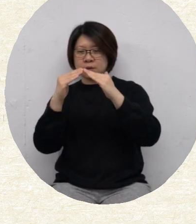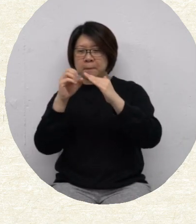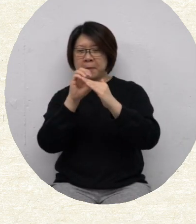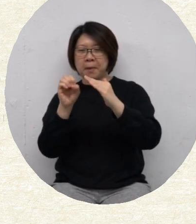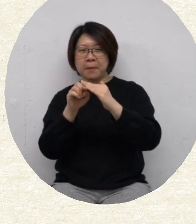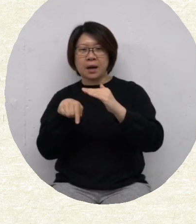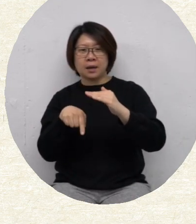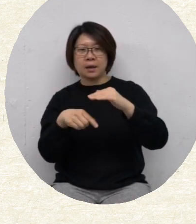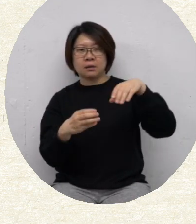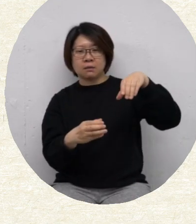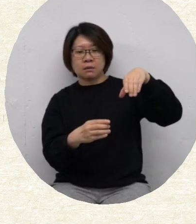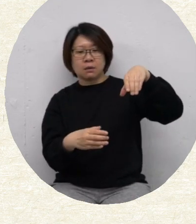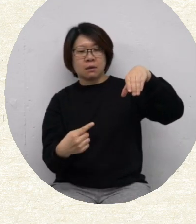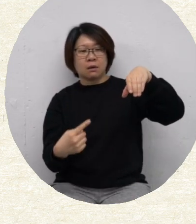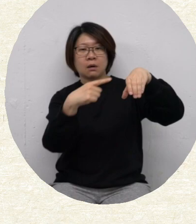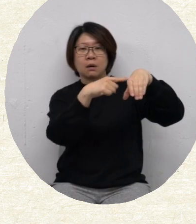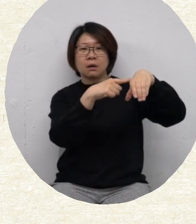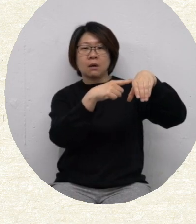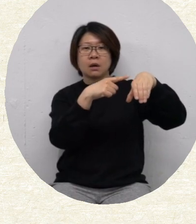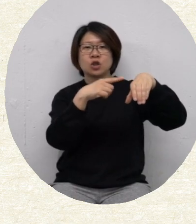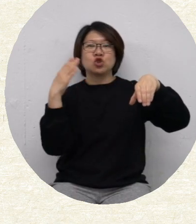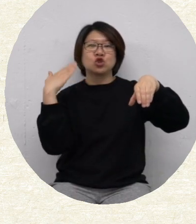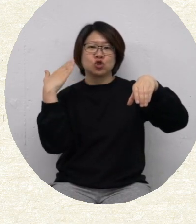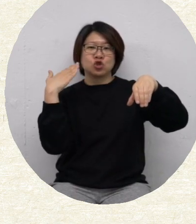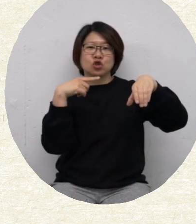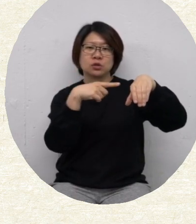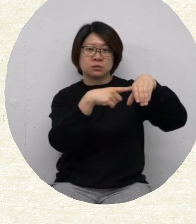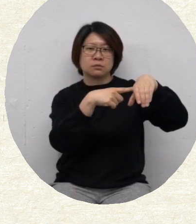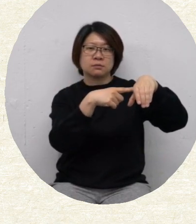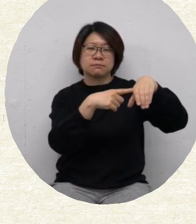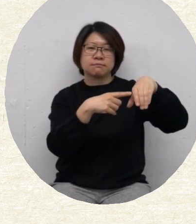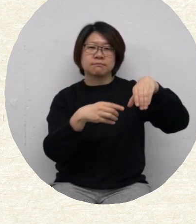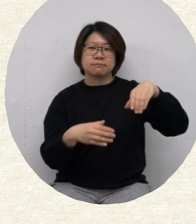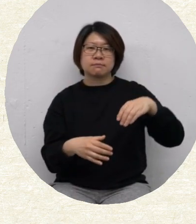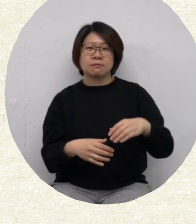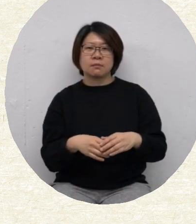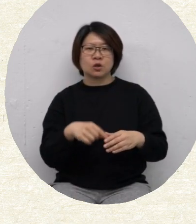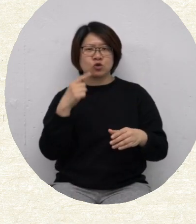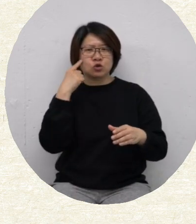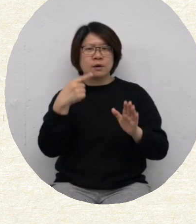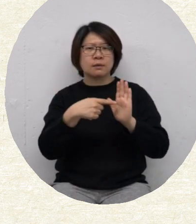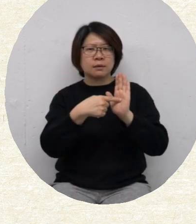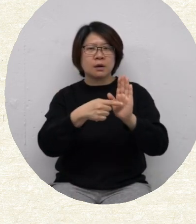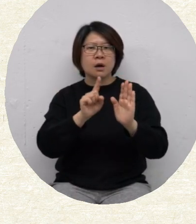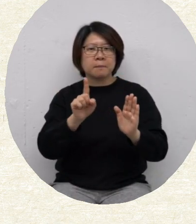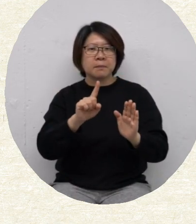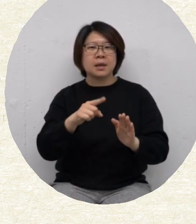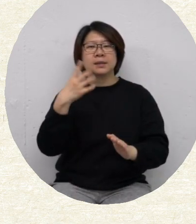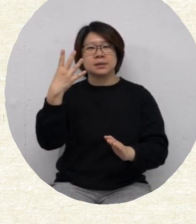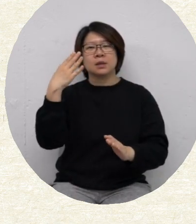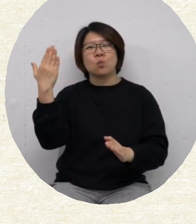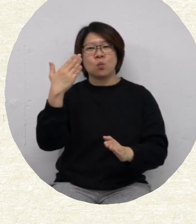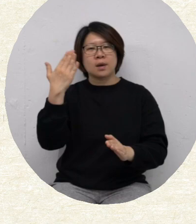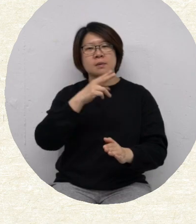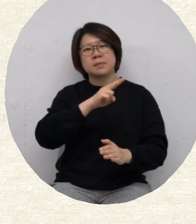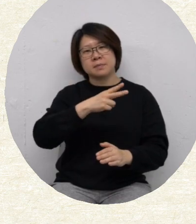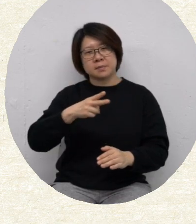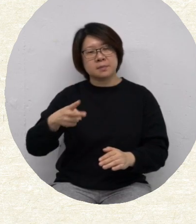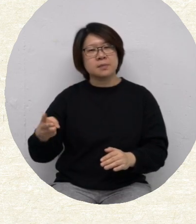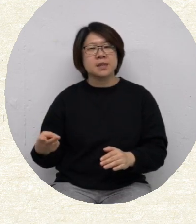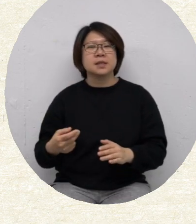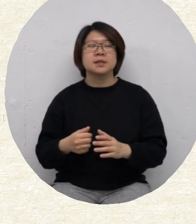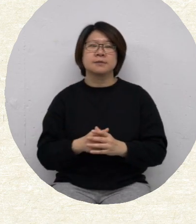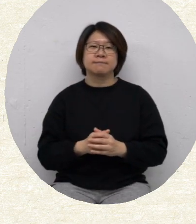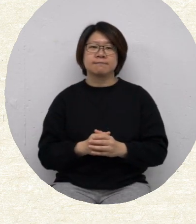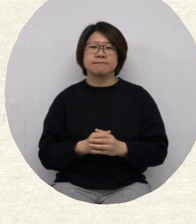Moving to the left, you see a postcard with a reproduction of Hokusai's ukiyo-e print depicting Mount Fuji,